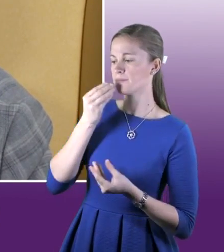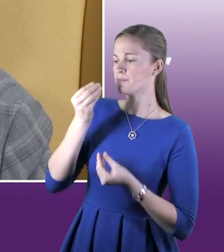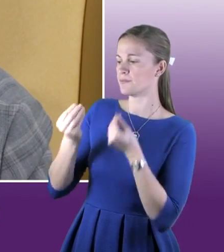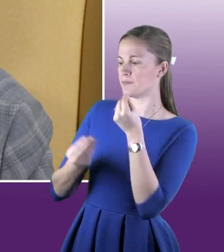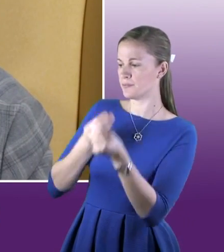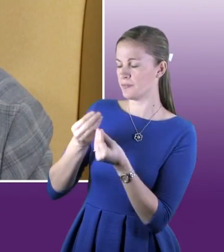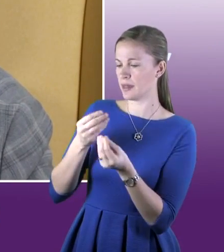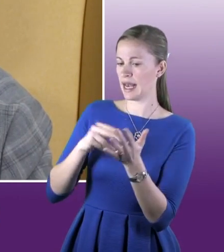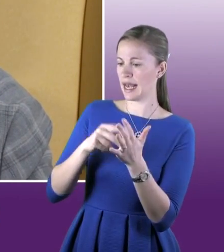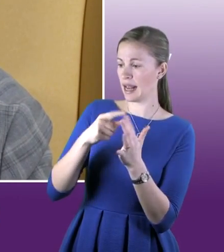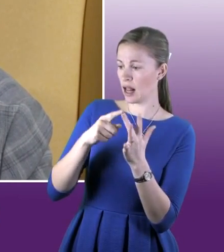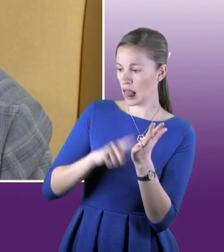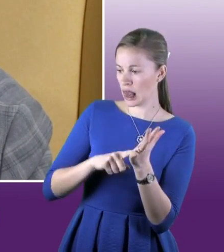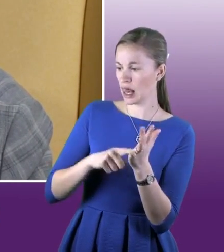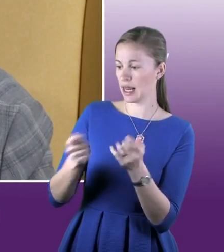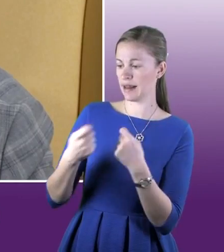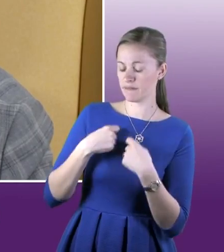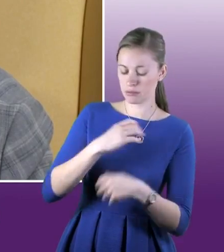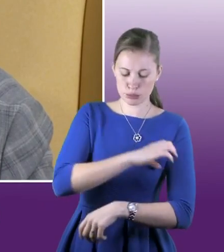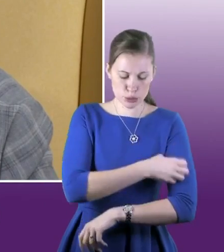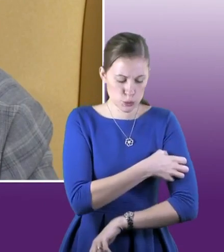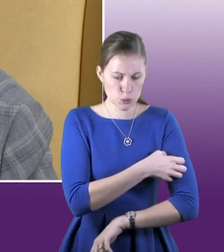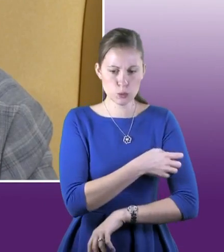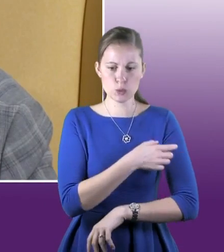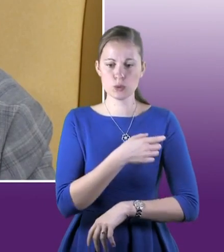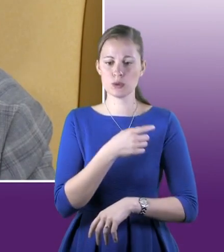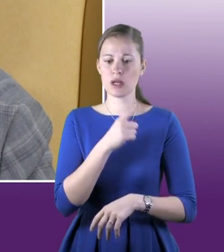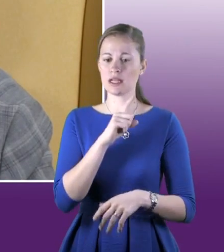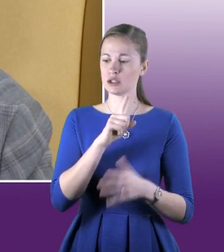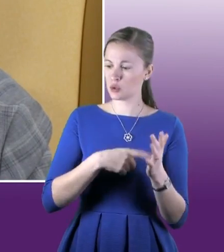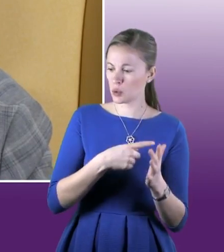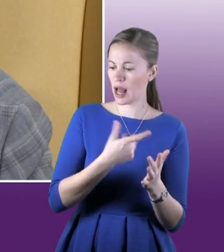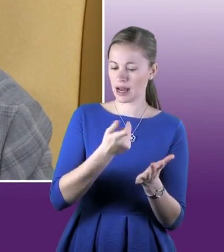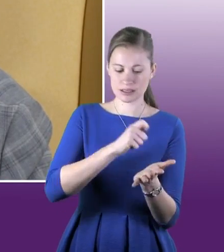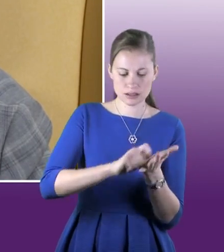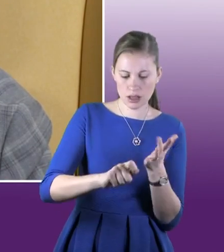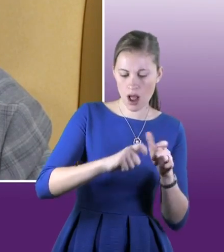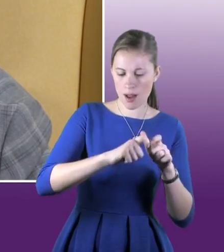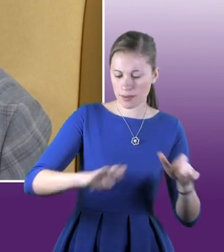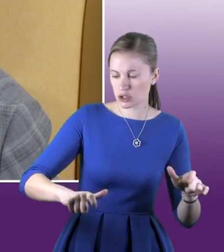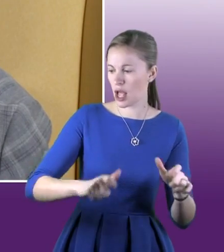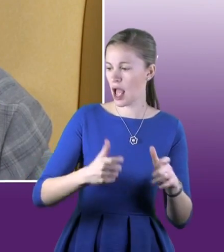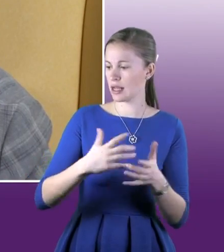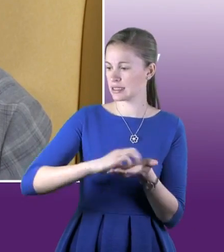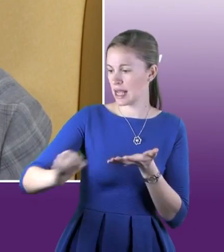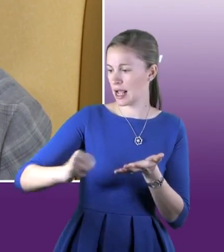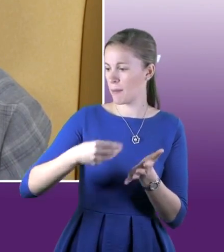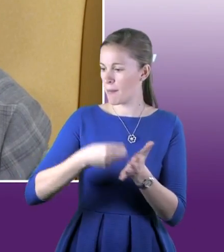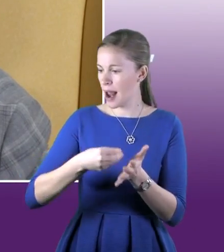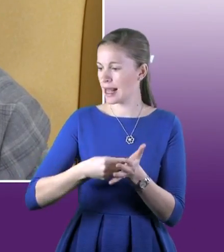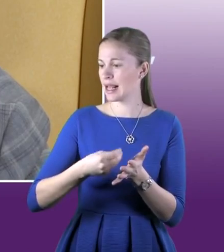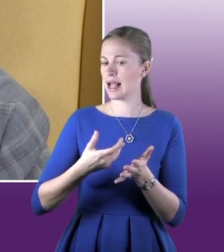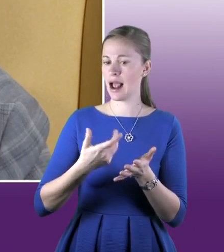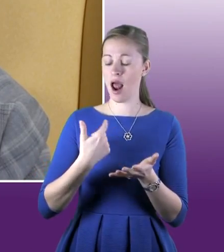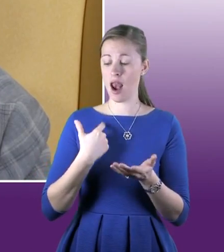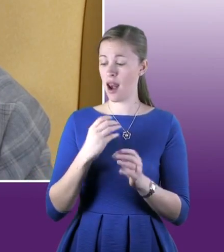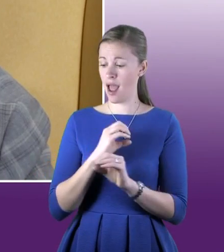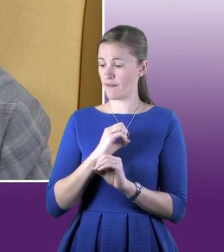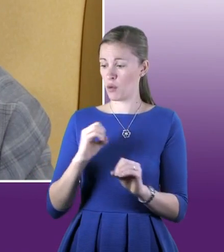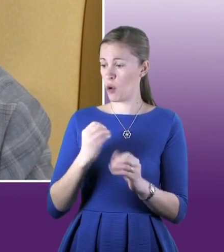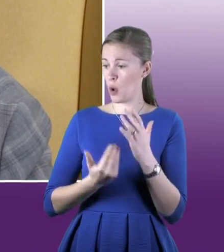about Neil and the bruising and jewellery and signing things and money and not having any